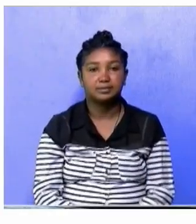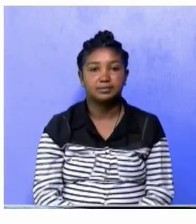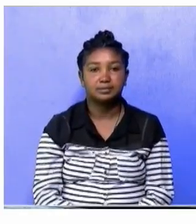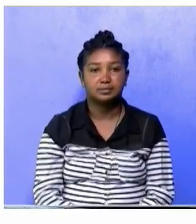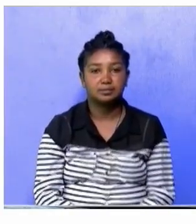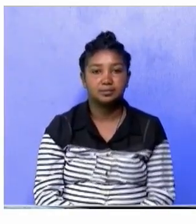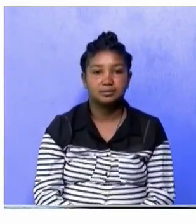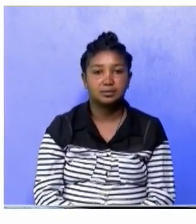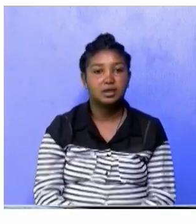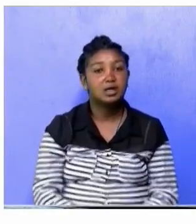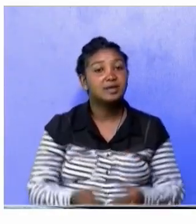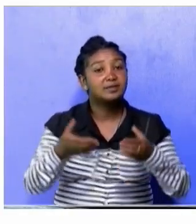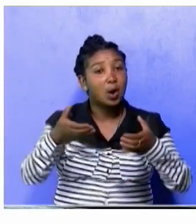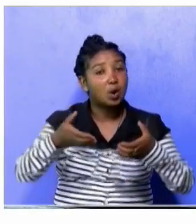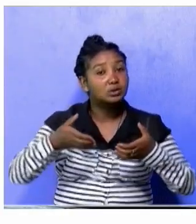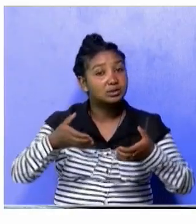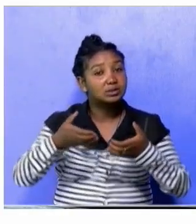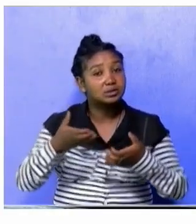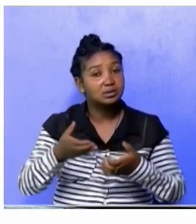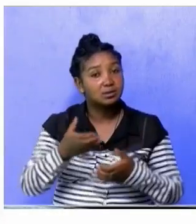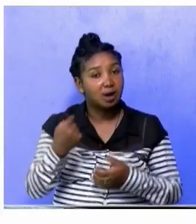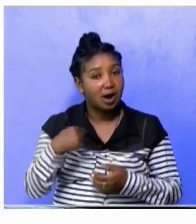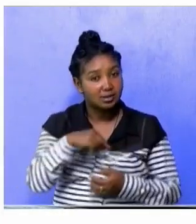taught us